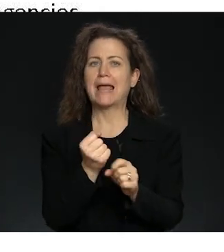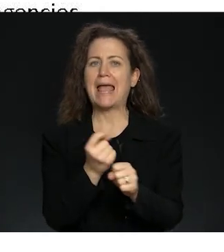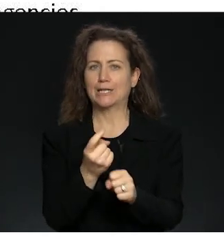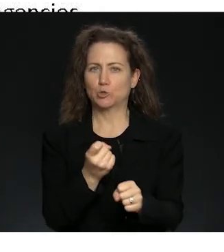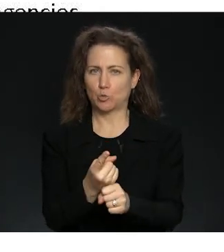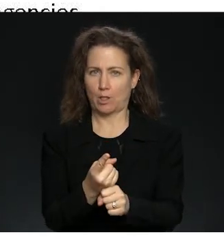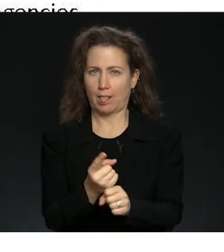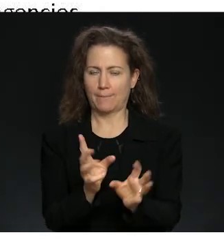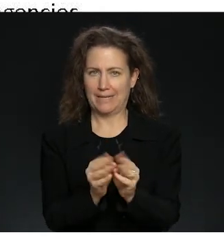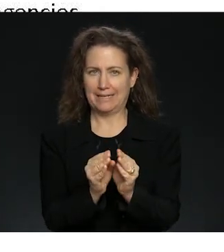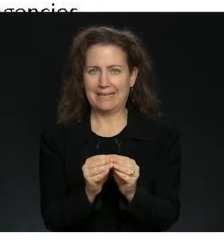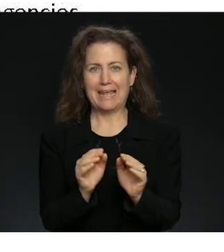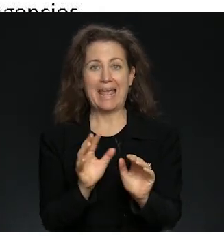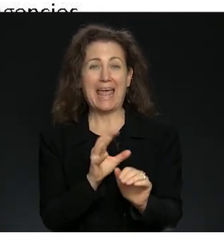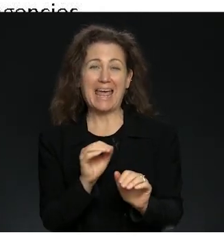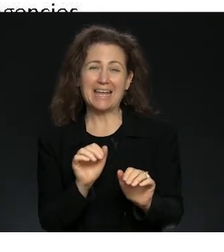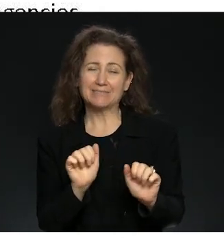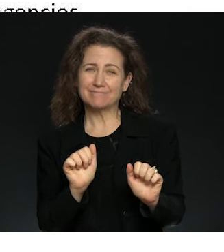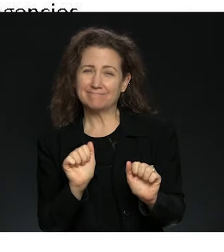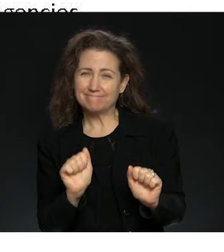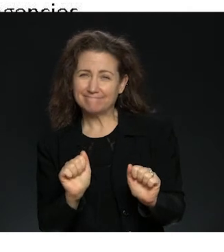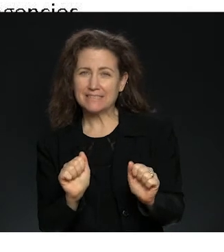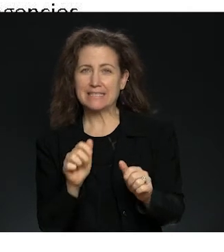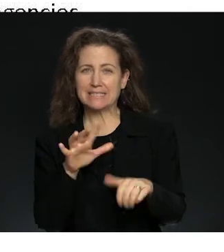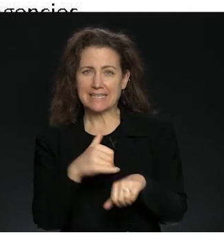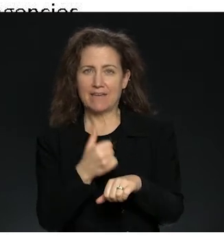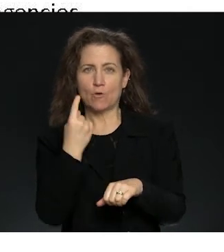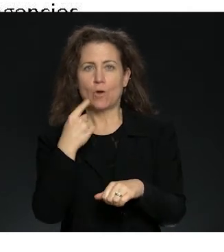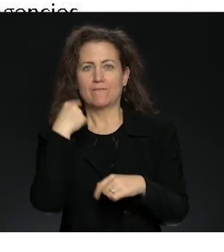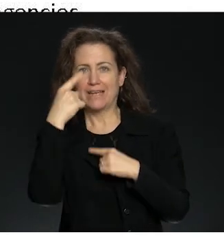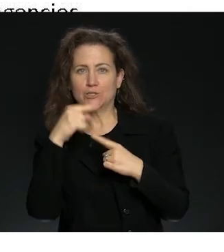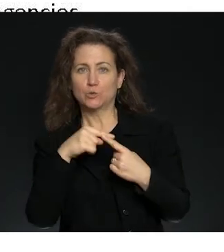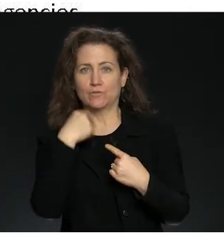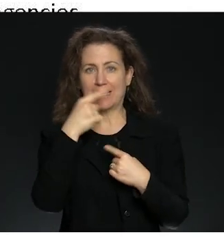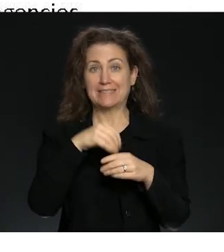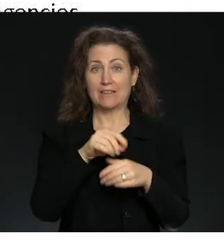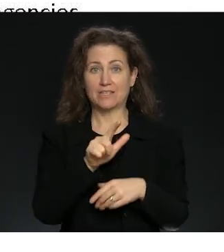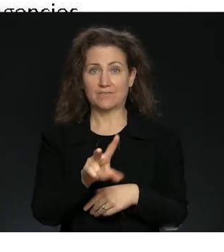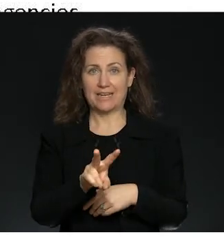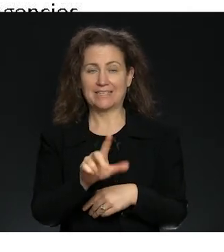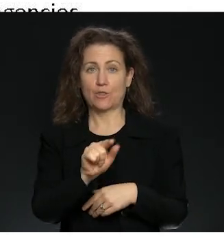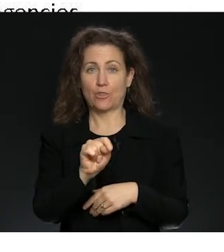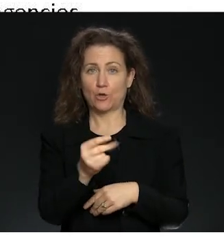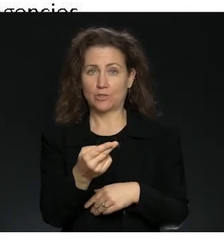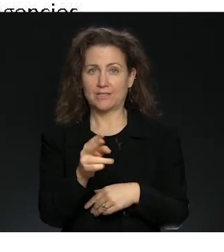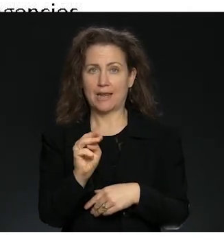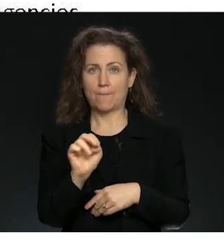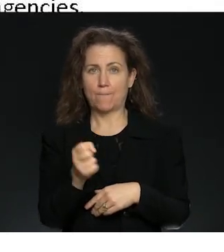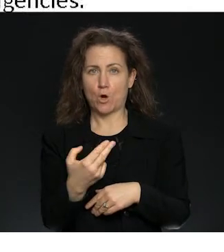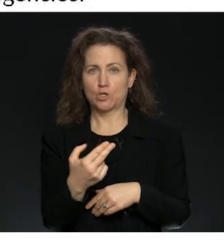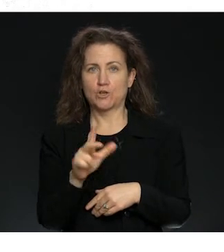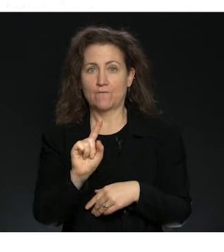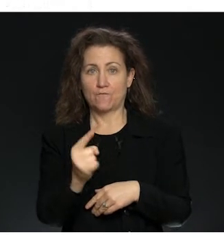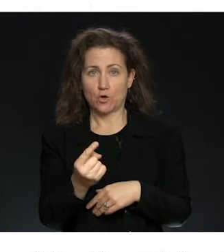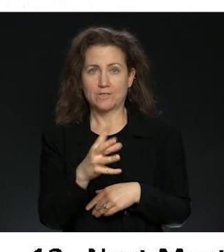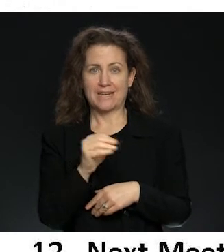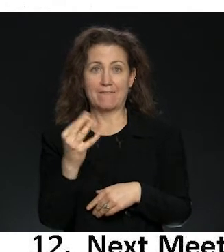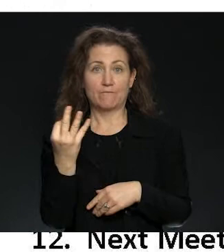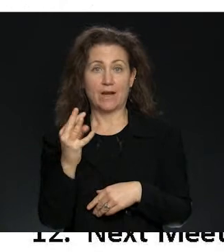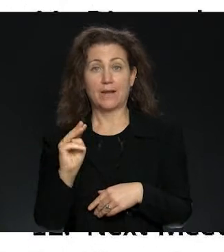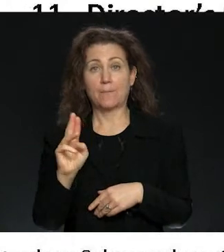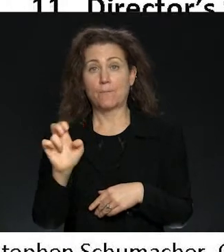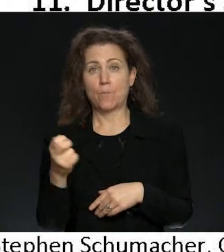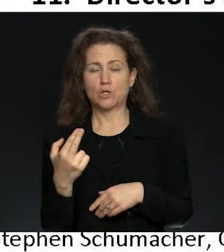to be a face-to-face in Las Vegas on Thursday, March 1st and Friday, March 2nd.